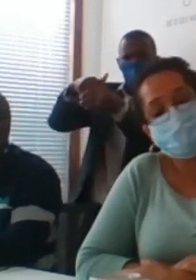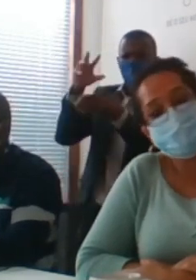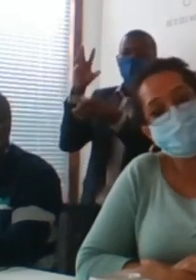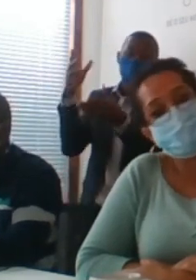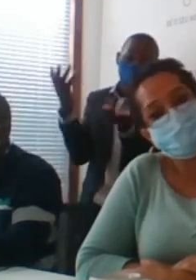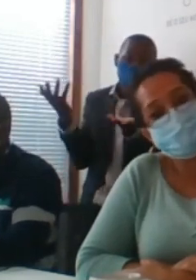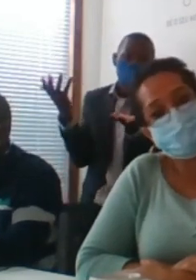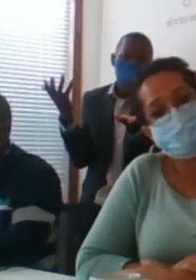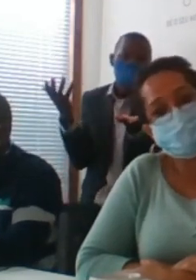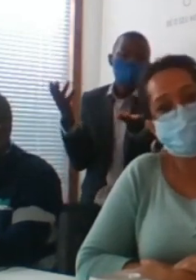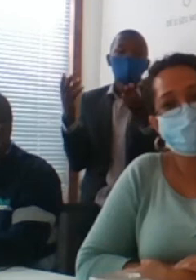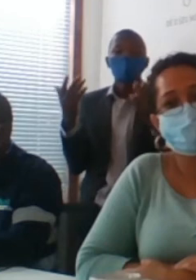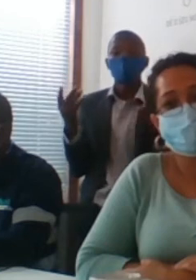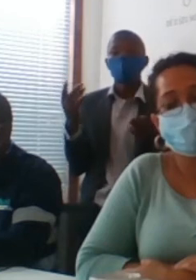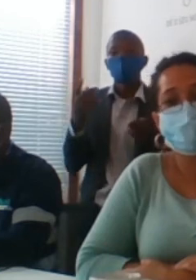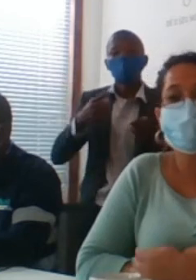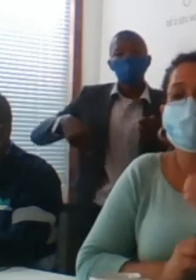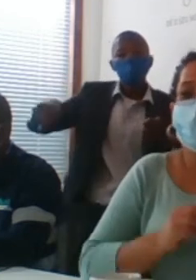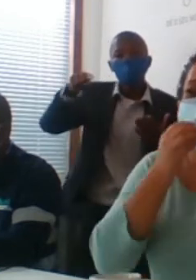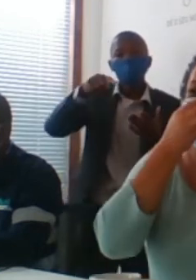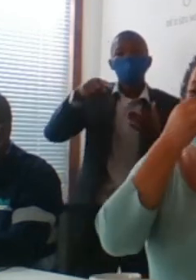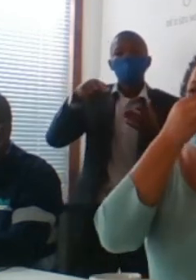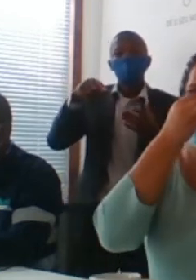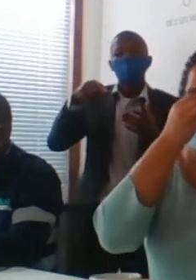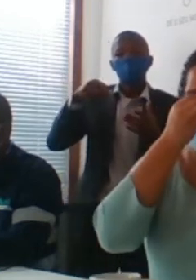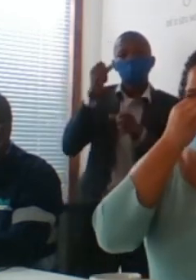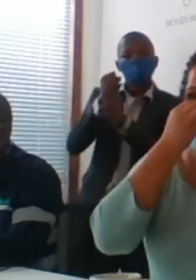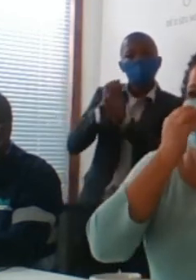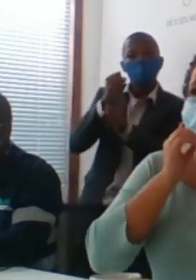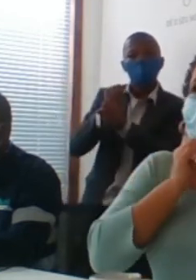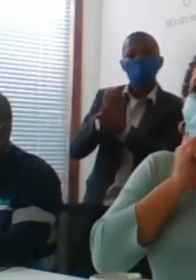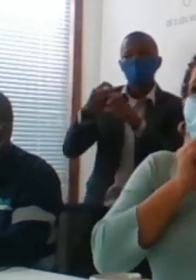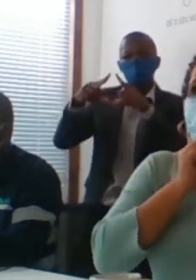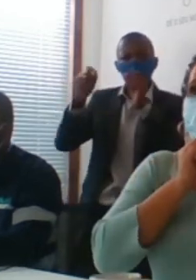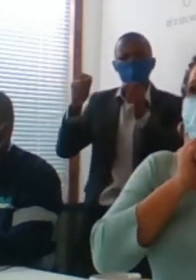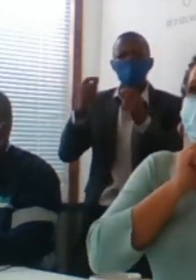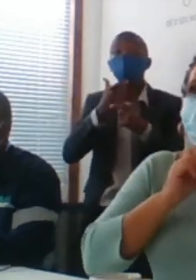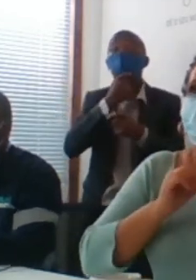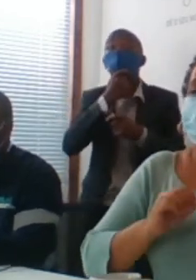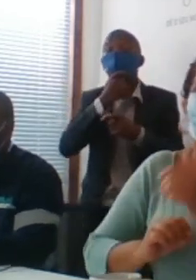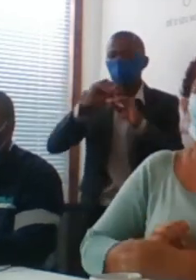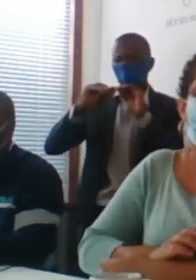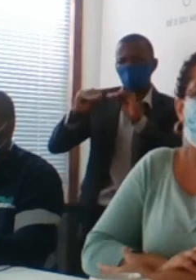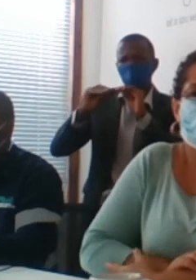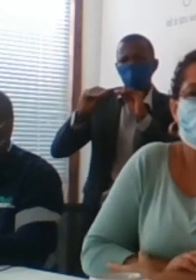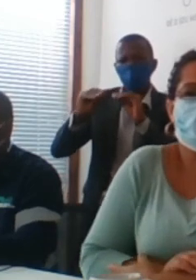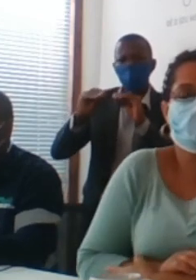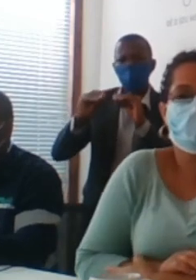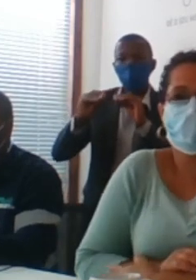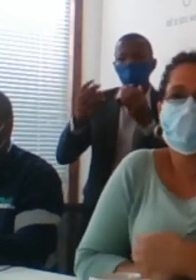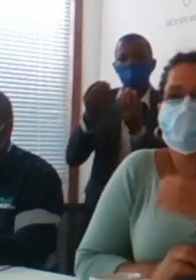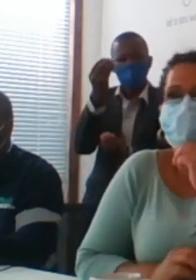currently teaching English lessons to a private school, and also teaching at home